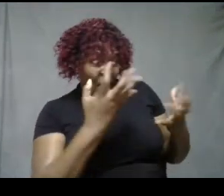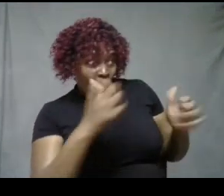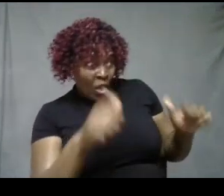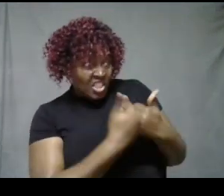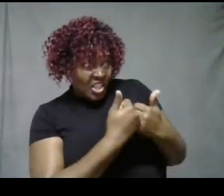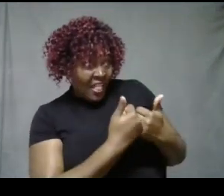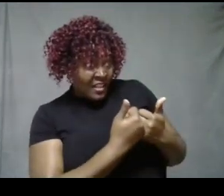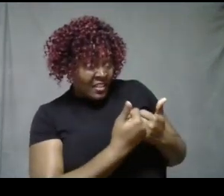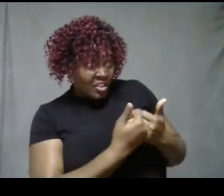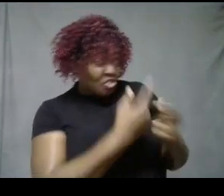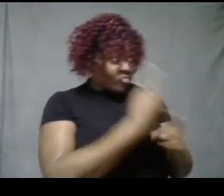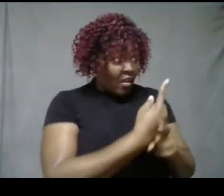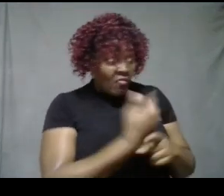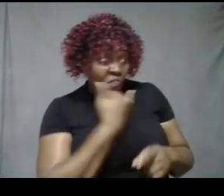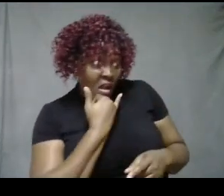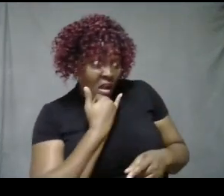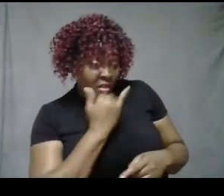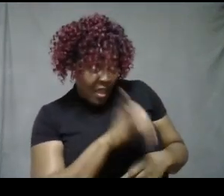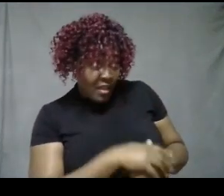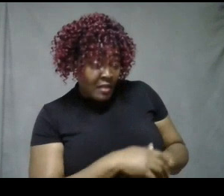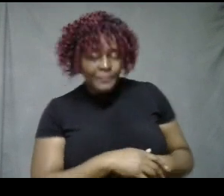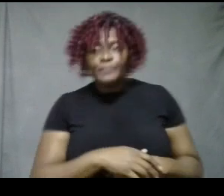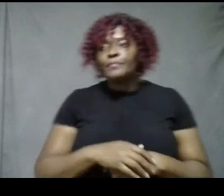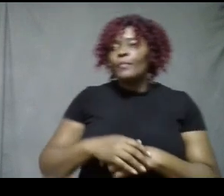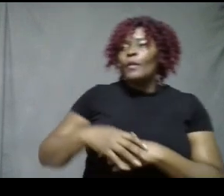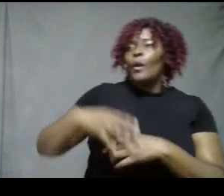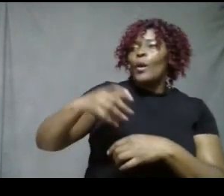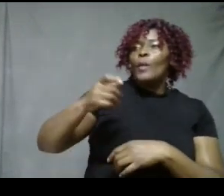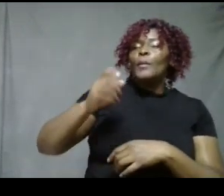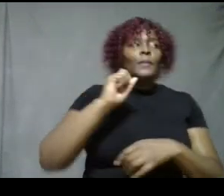authenticity of it. Yes. Courthouse.